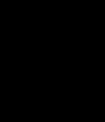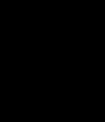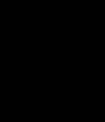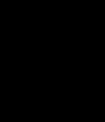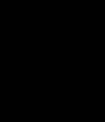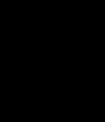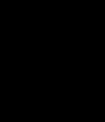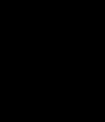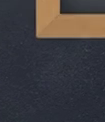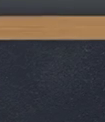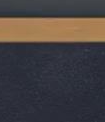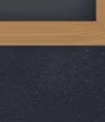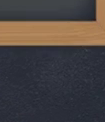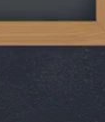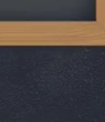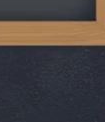national educator.